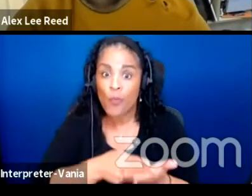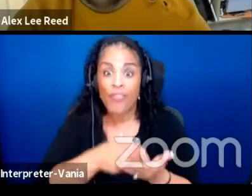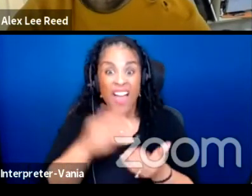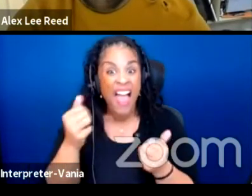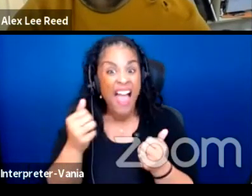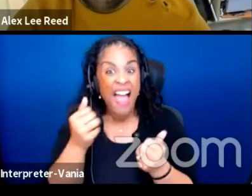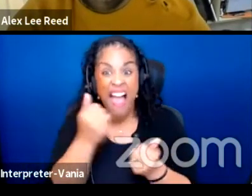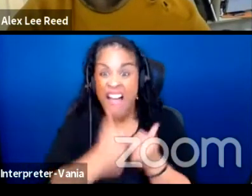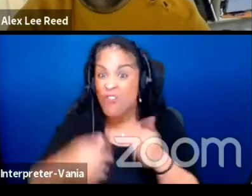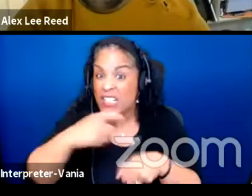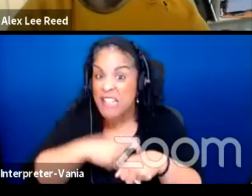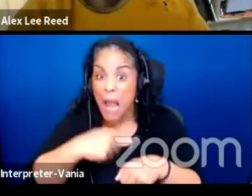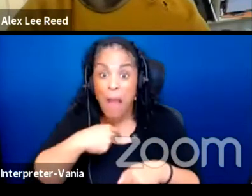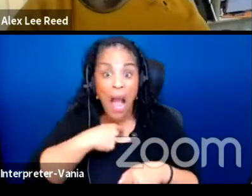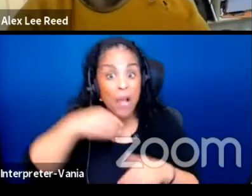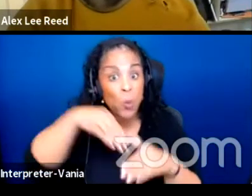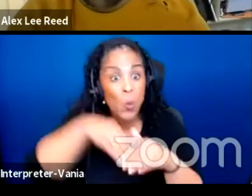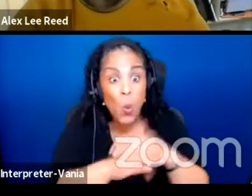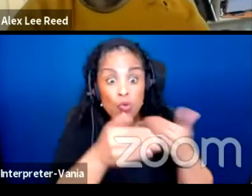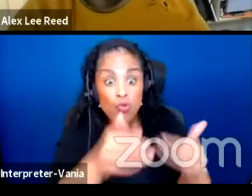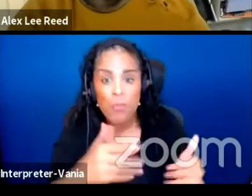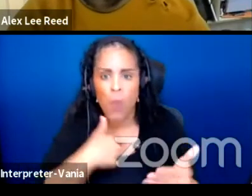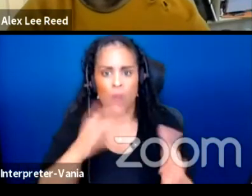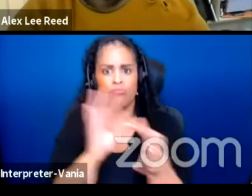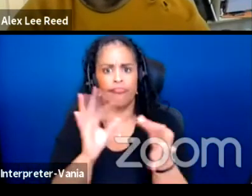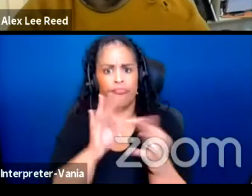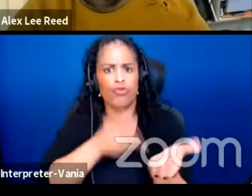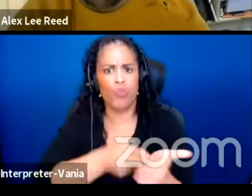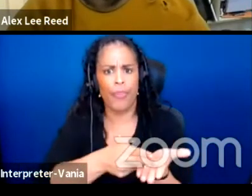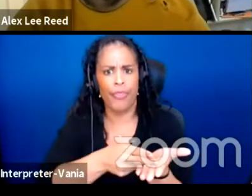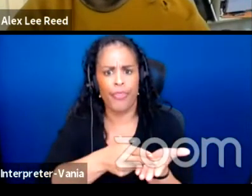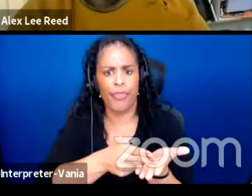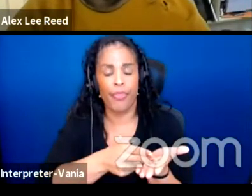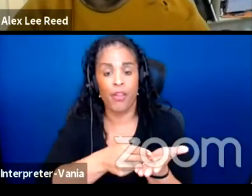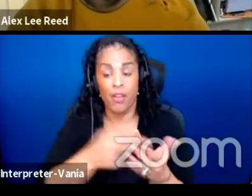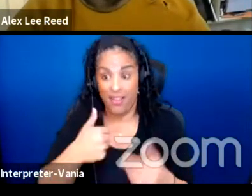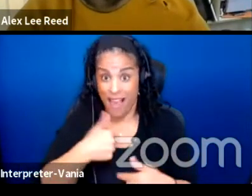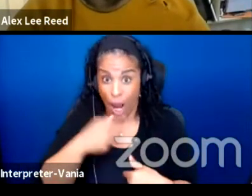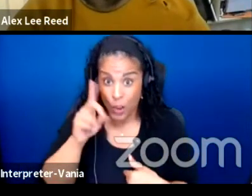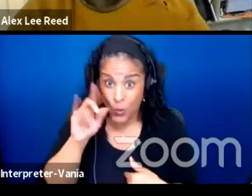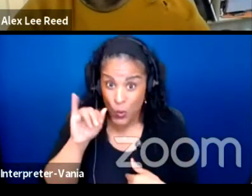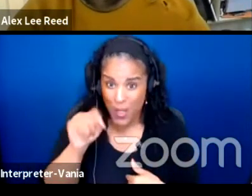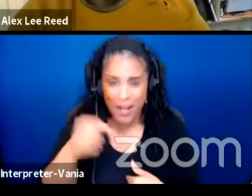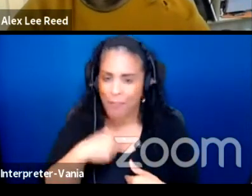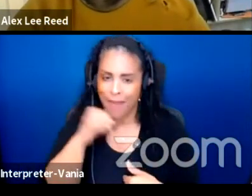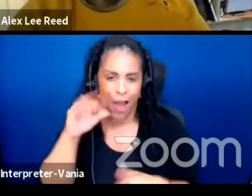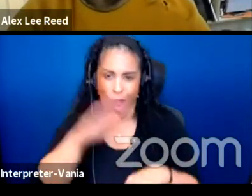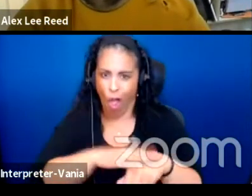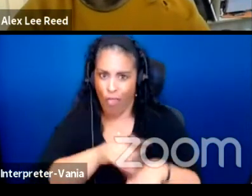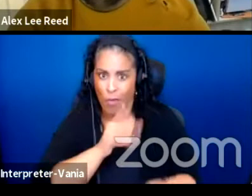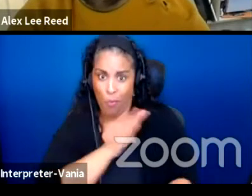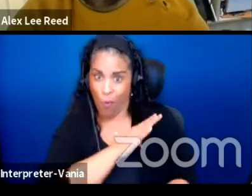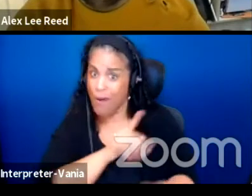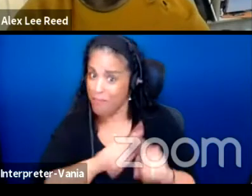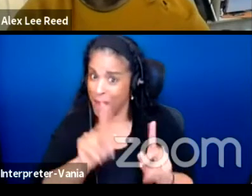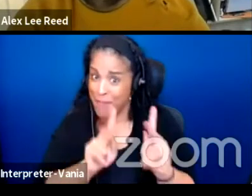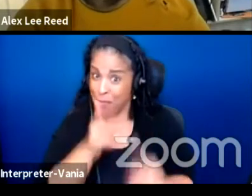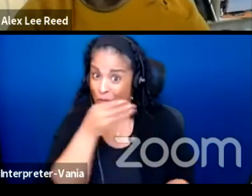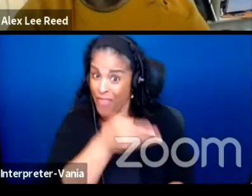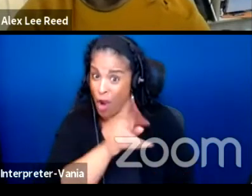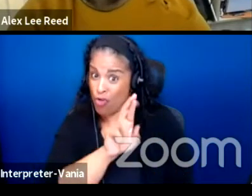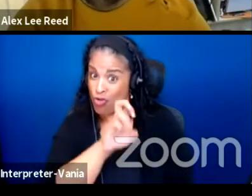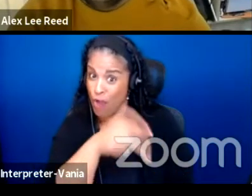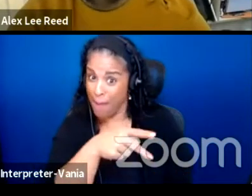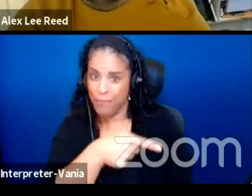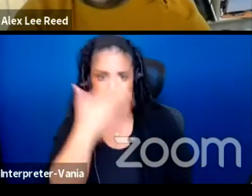into. And so I do that. I'm not on the rep's board, but I can tell you that people at the rep know